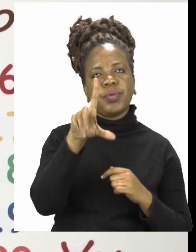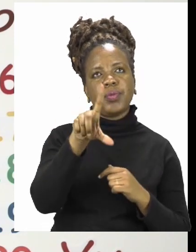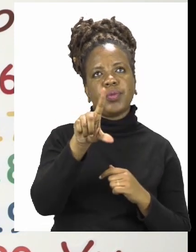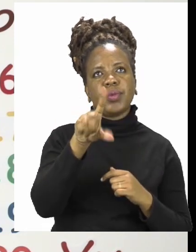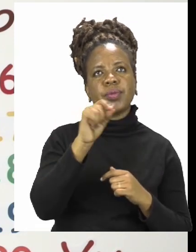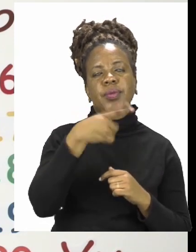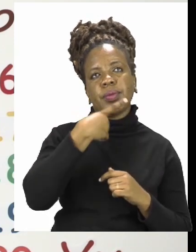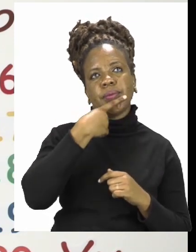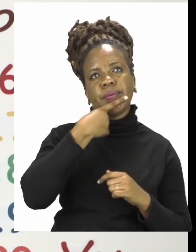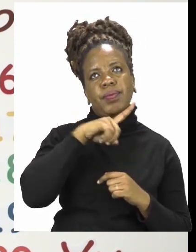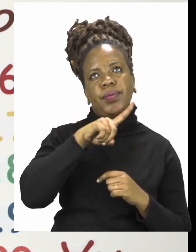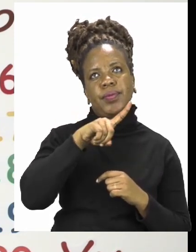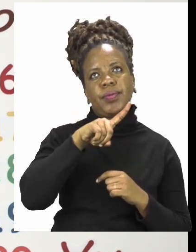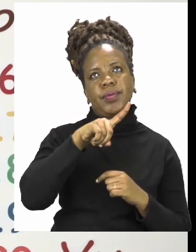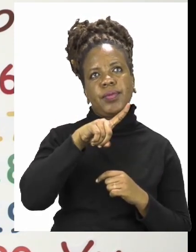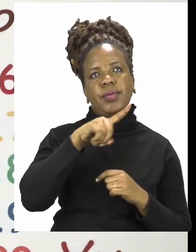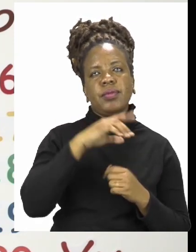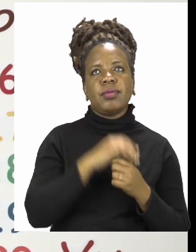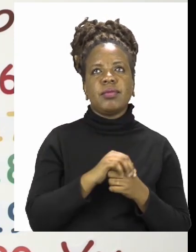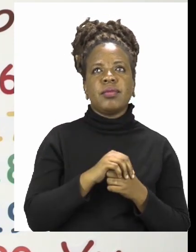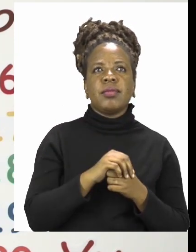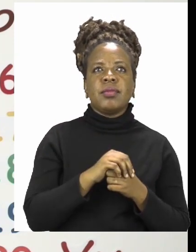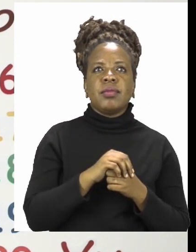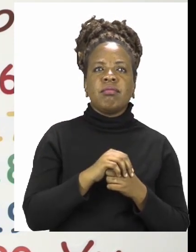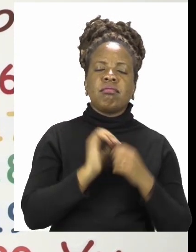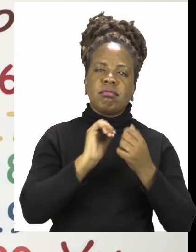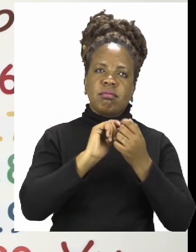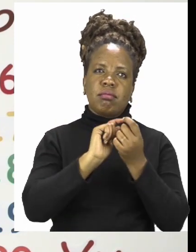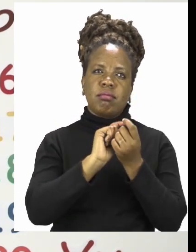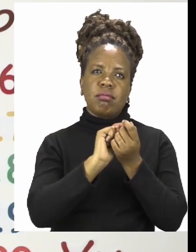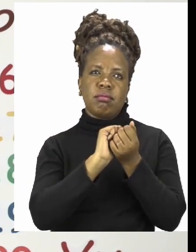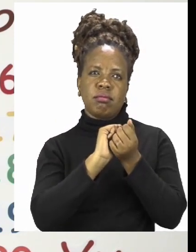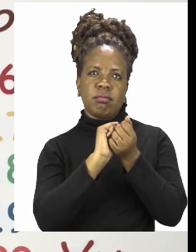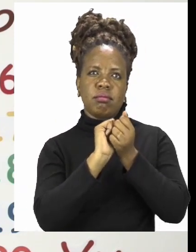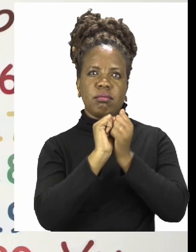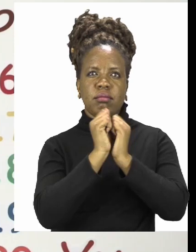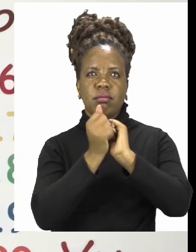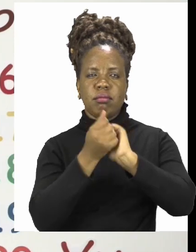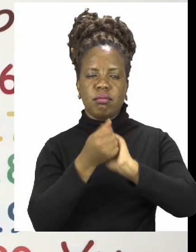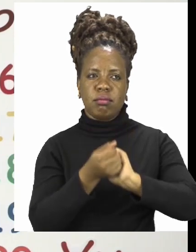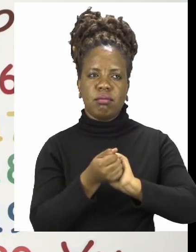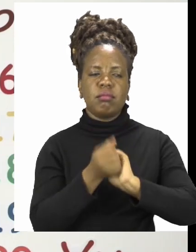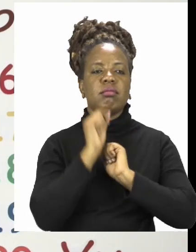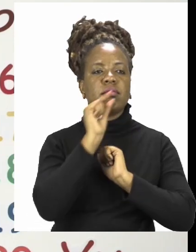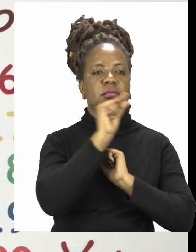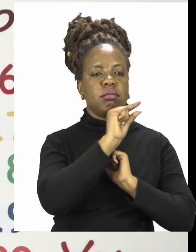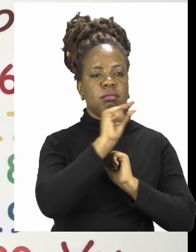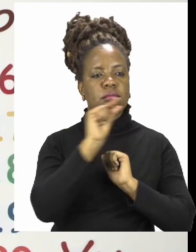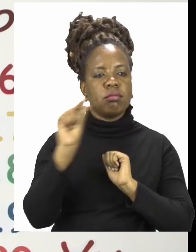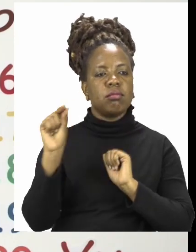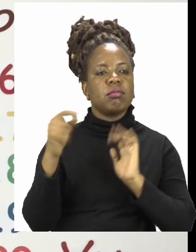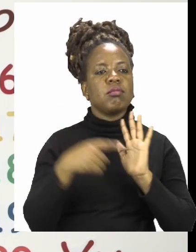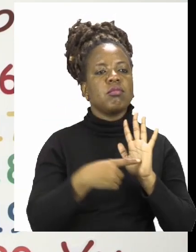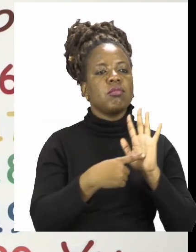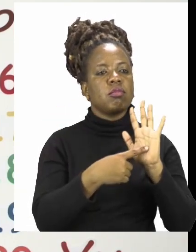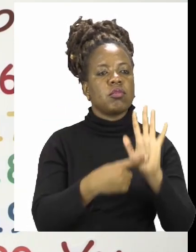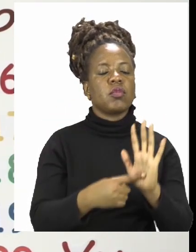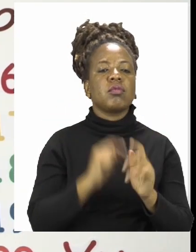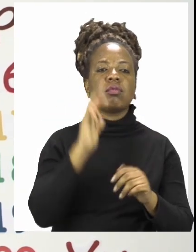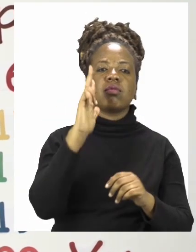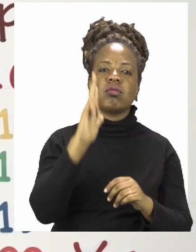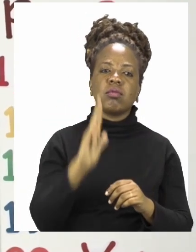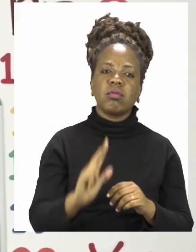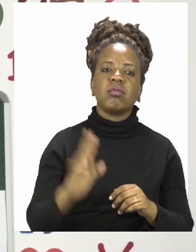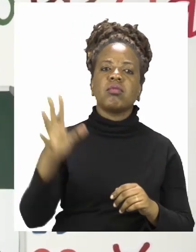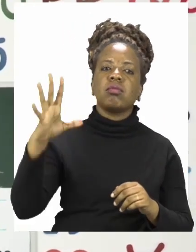man. So we want to now change it to show that the person who owns the tools is